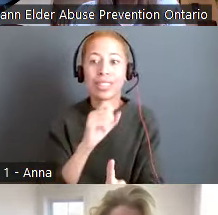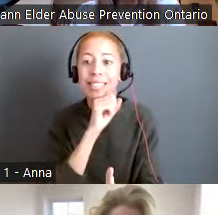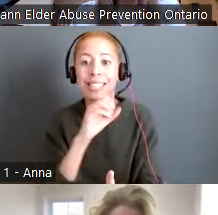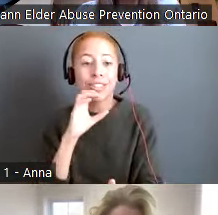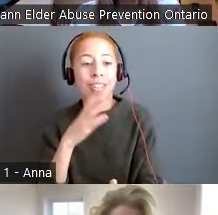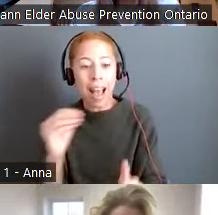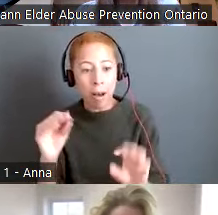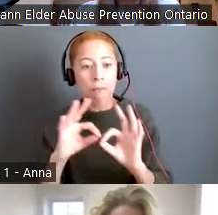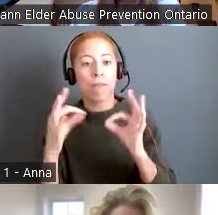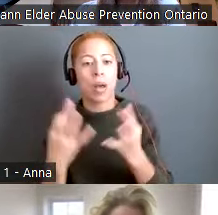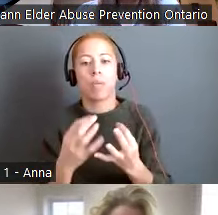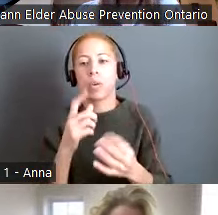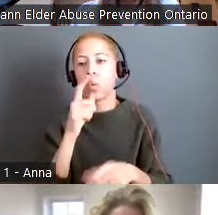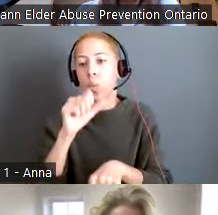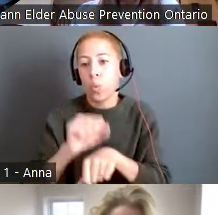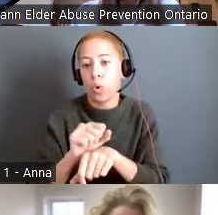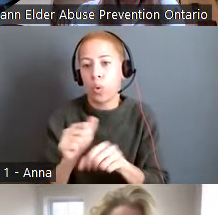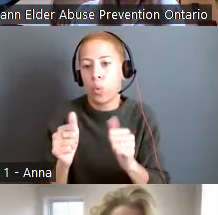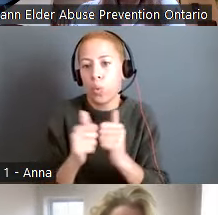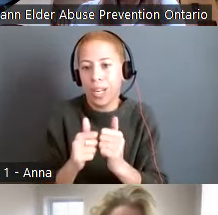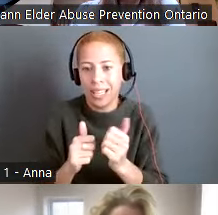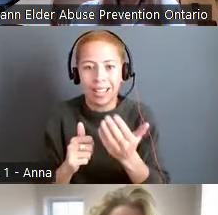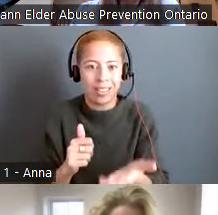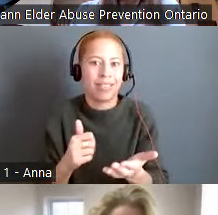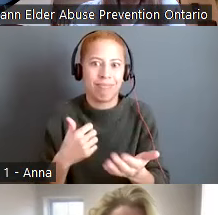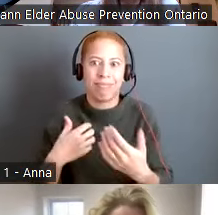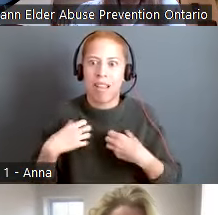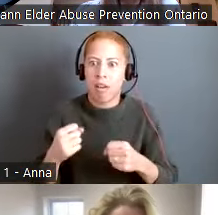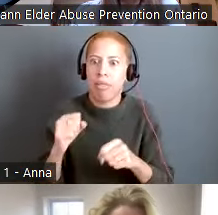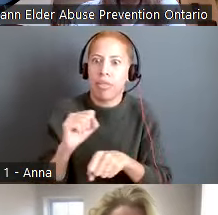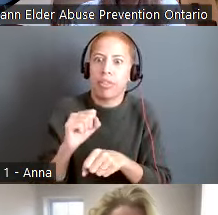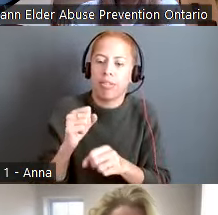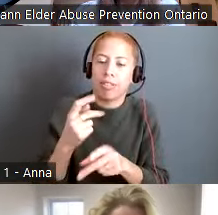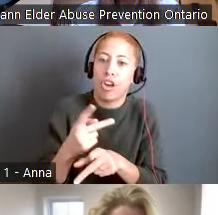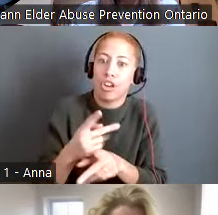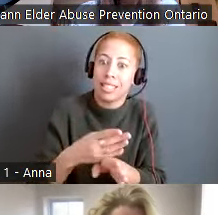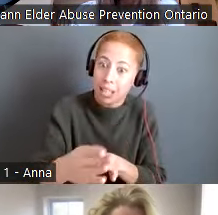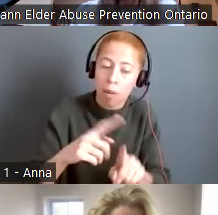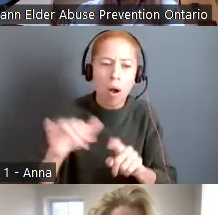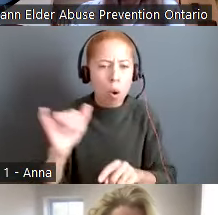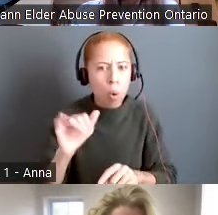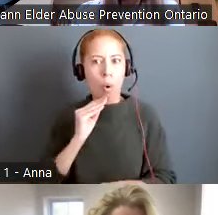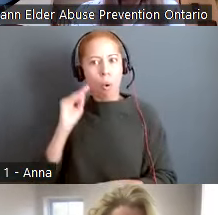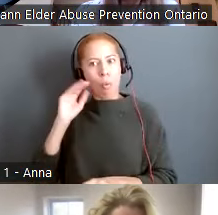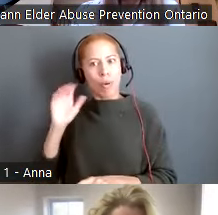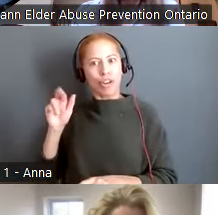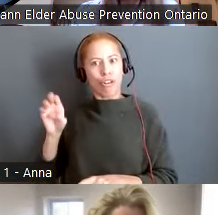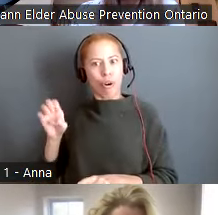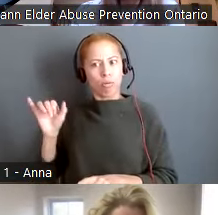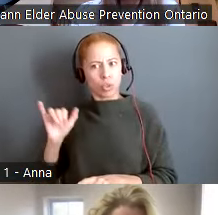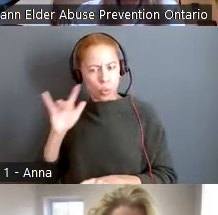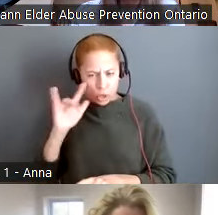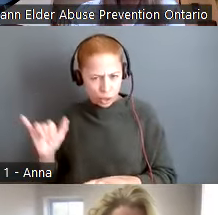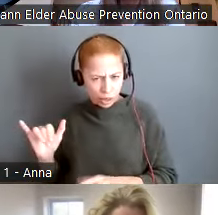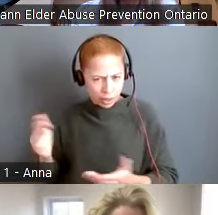working with those the healthcare sector, but also managing at home with the home care sector, and what we need to